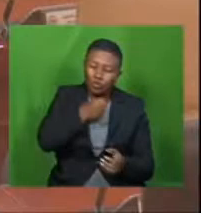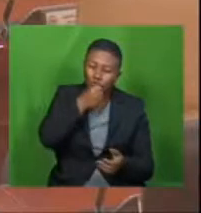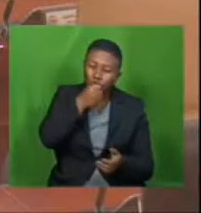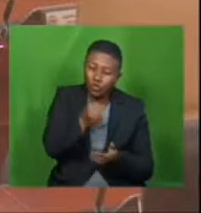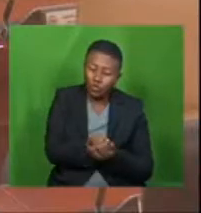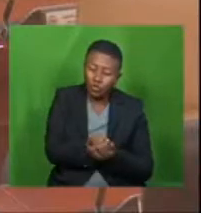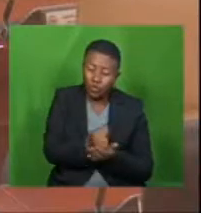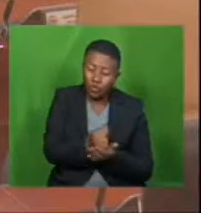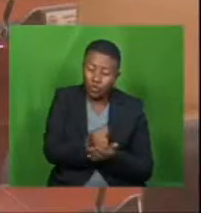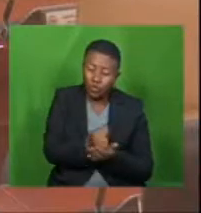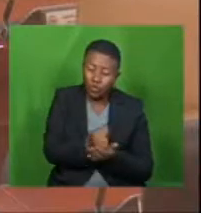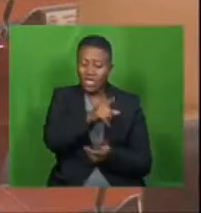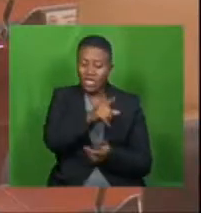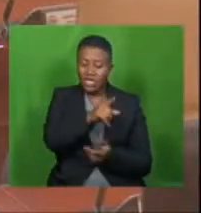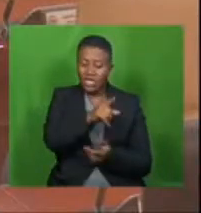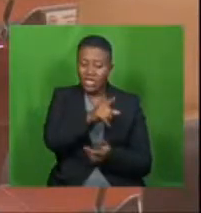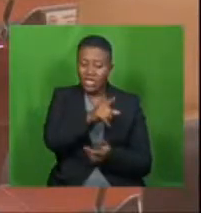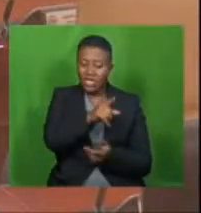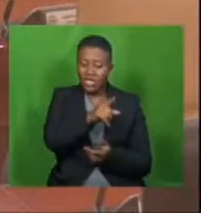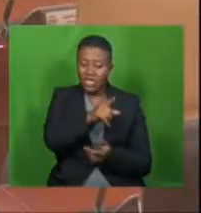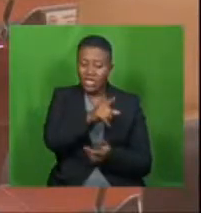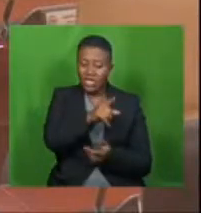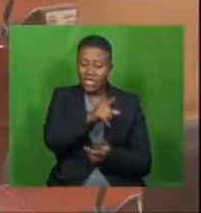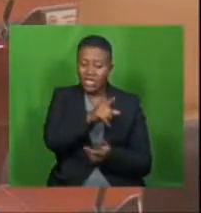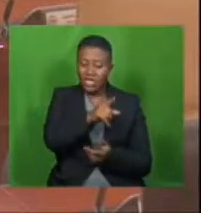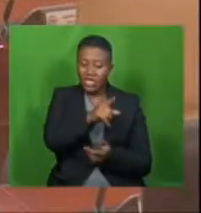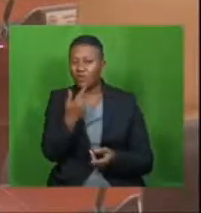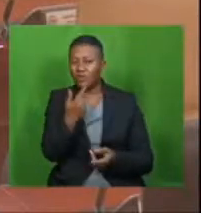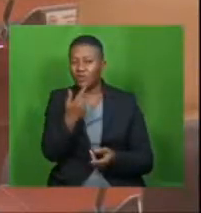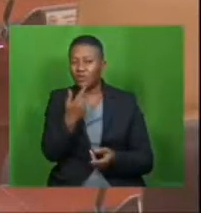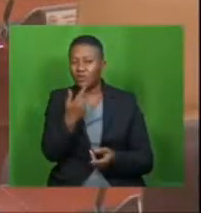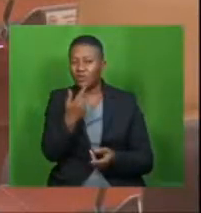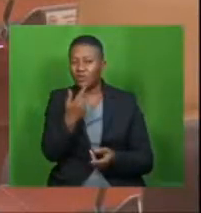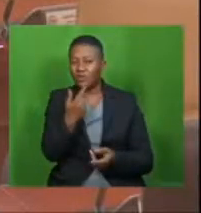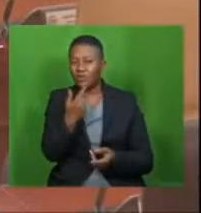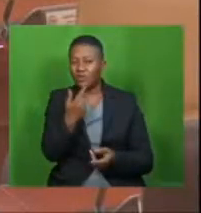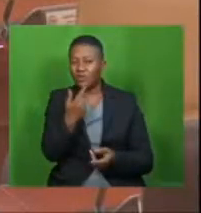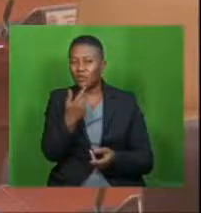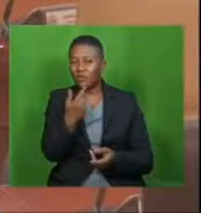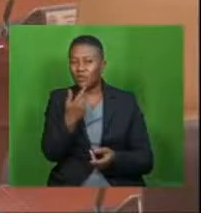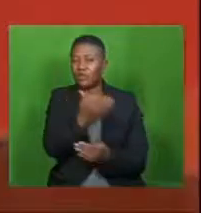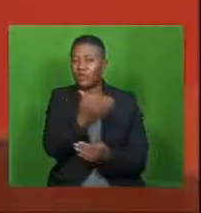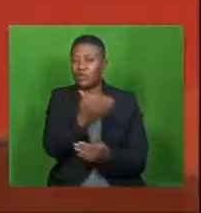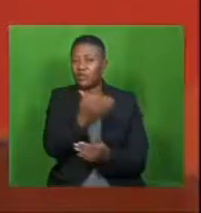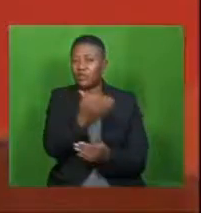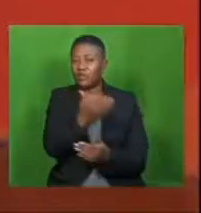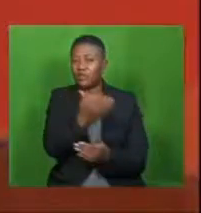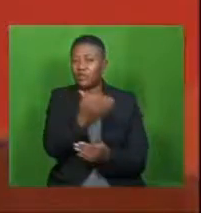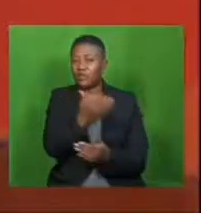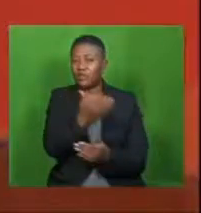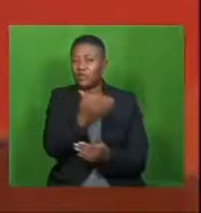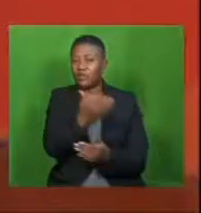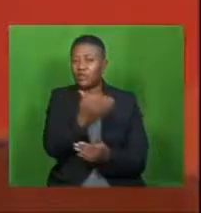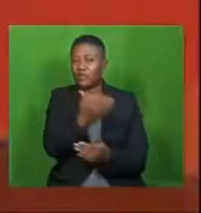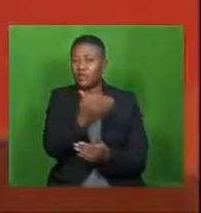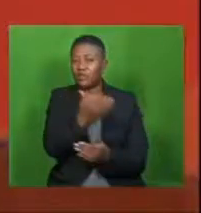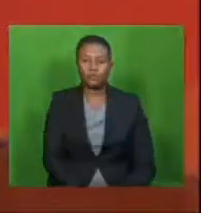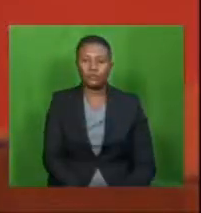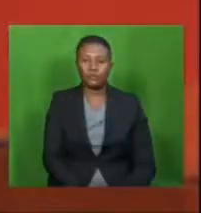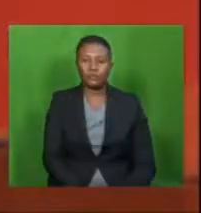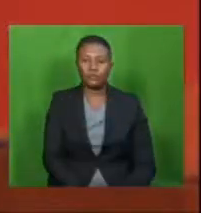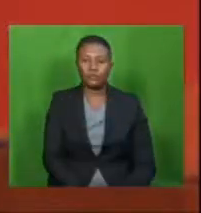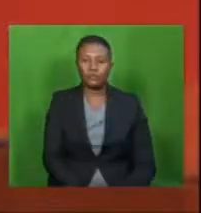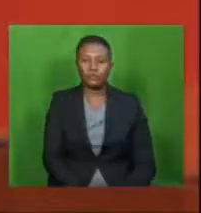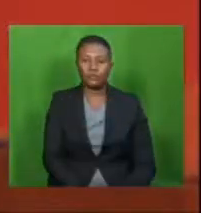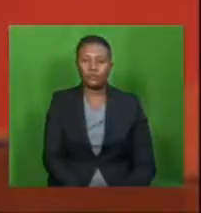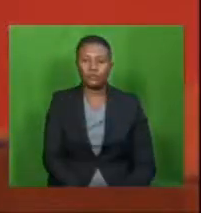signals to the public that we don't care about the reserves. Thank you, Mr. Speaker. Thank you very much. Yes.